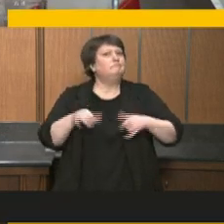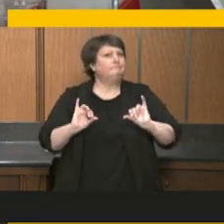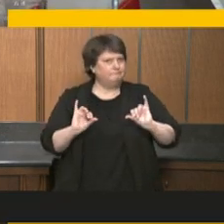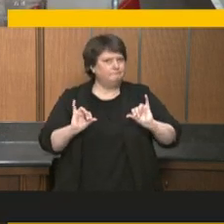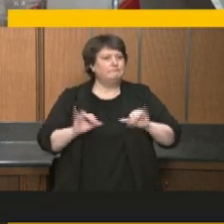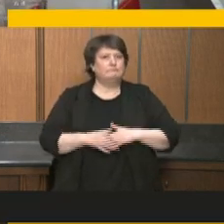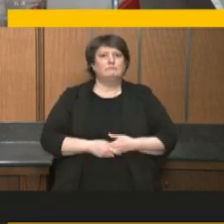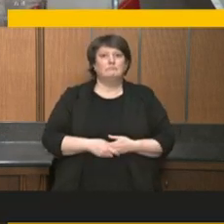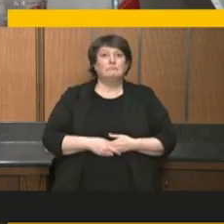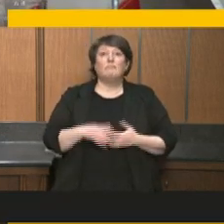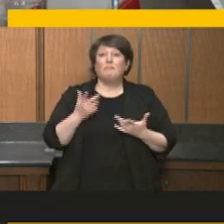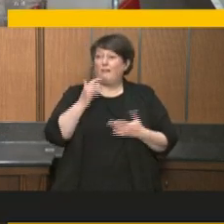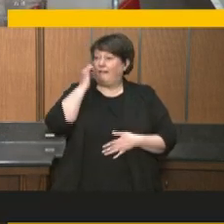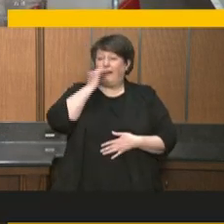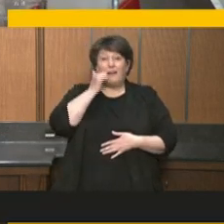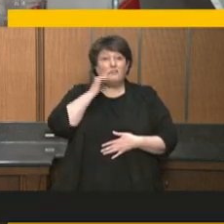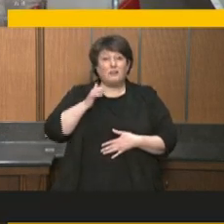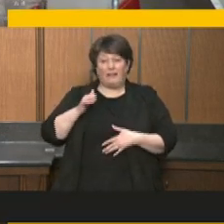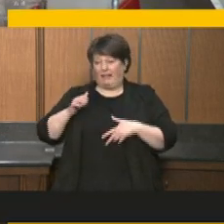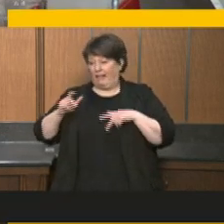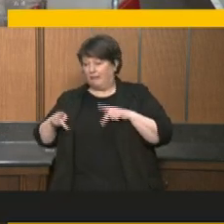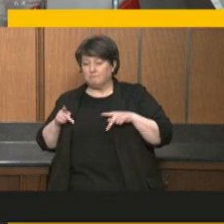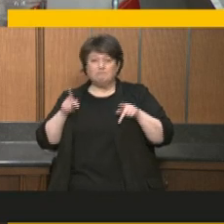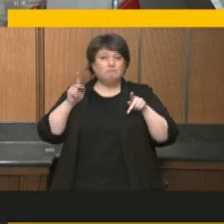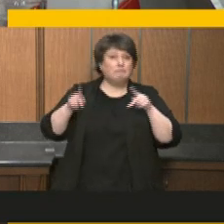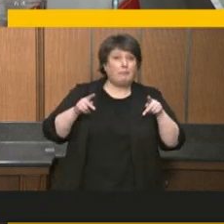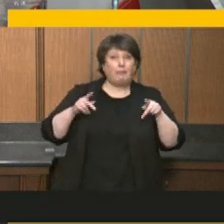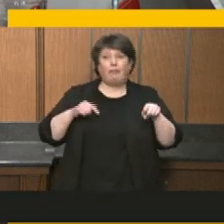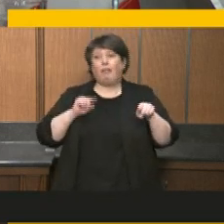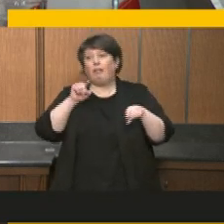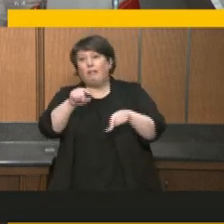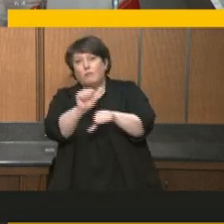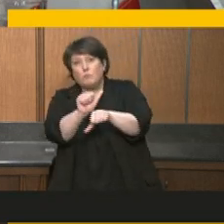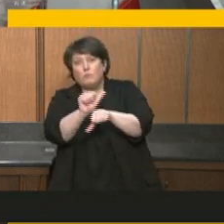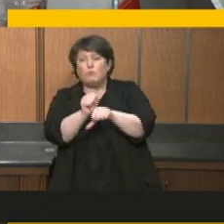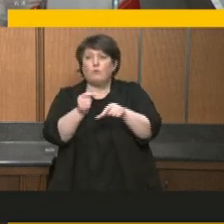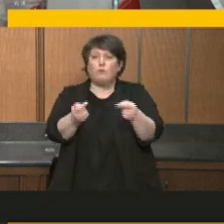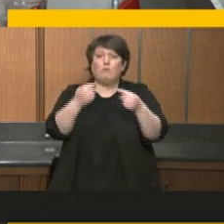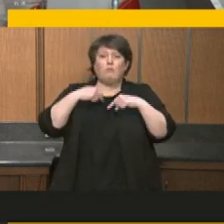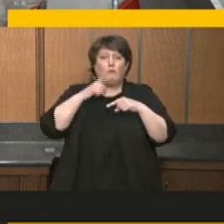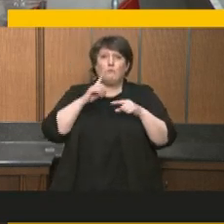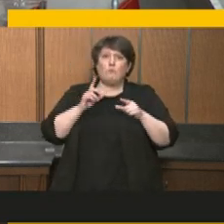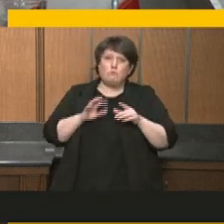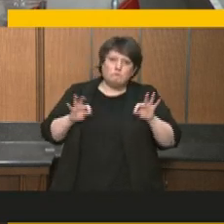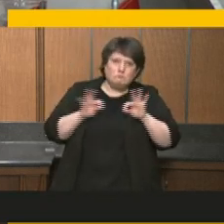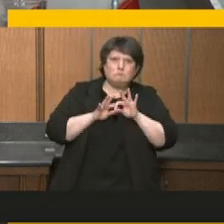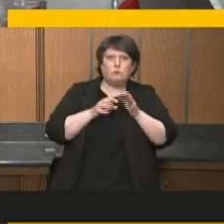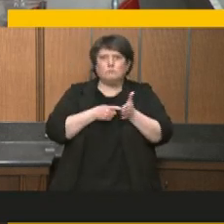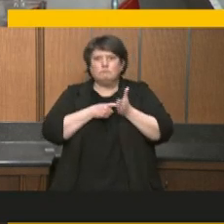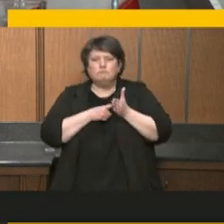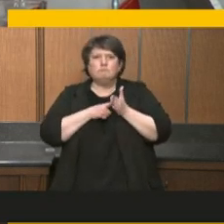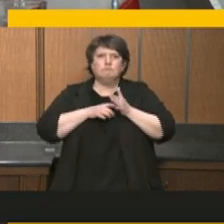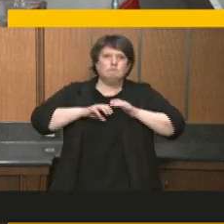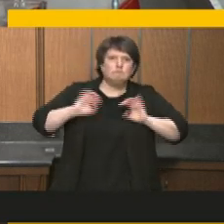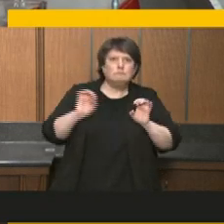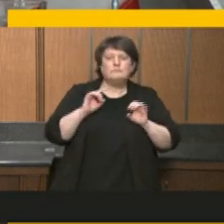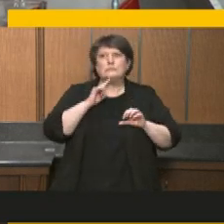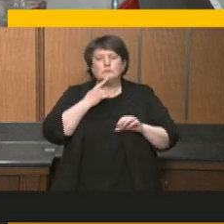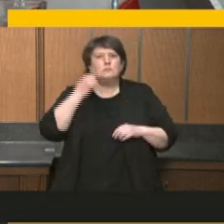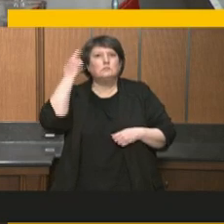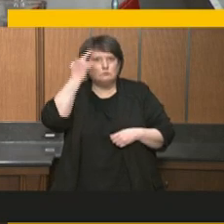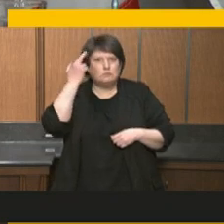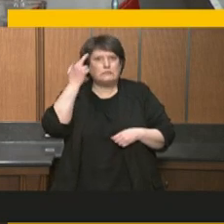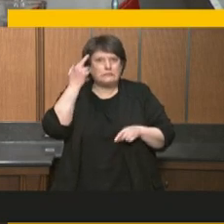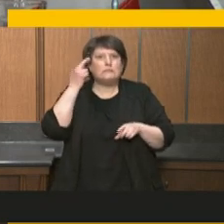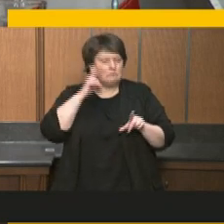the border every day to do essential work or for other urgent or essential reasons. That will not